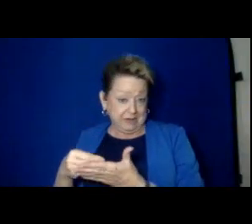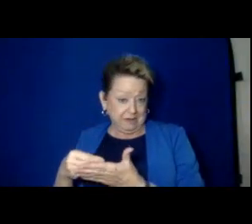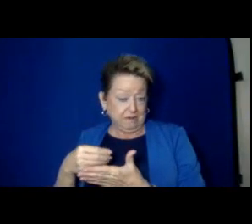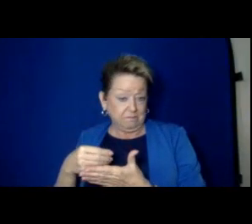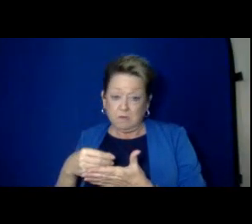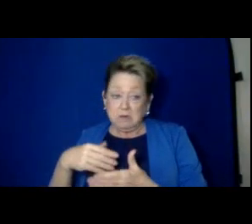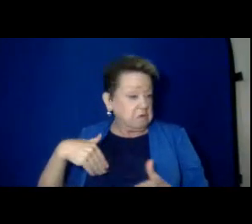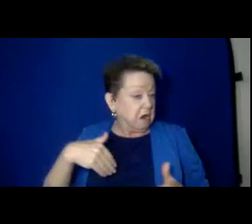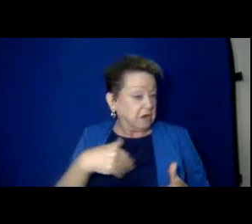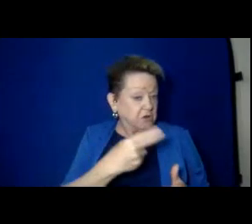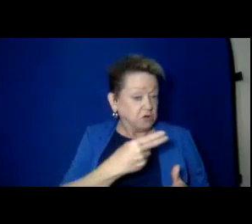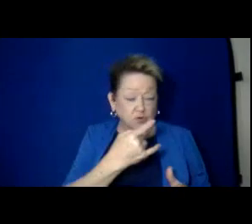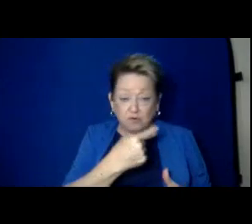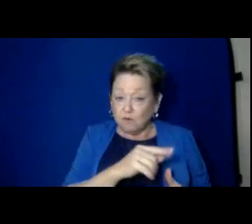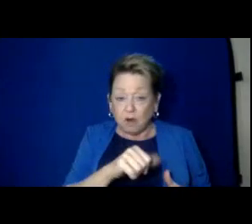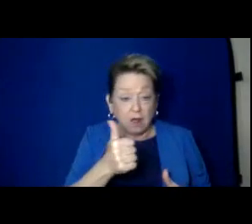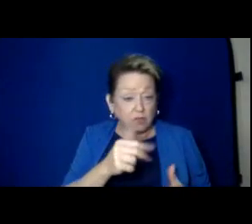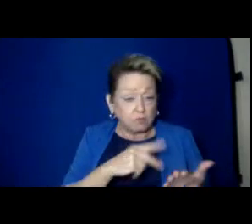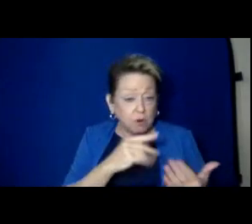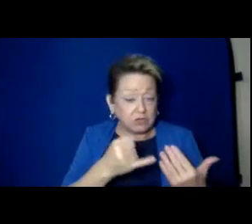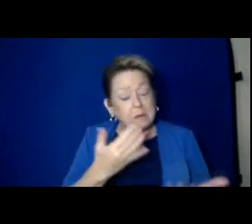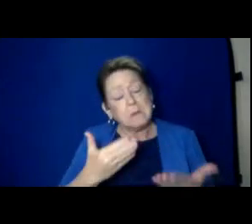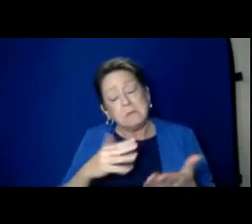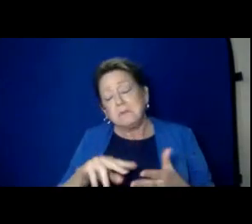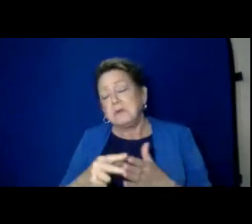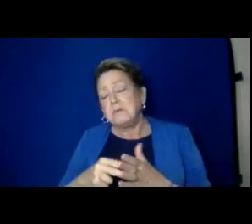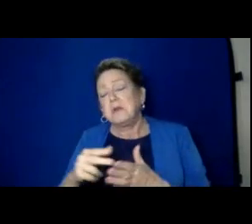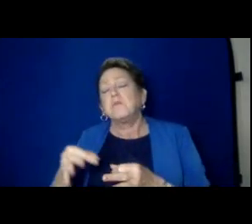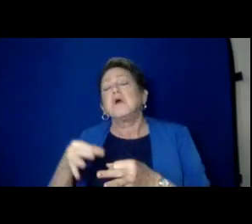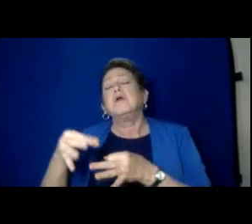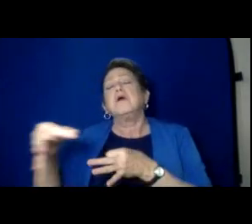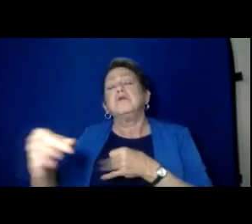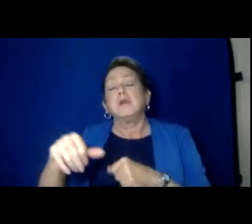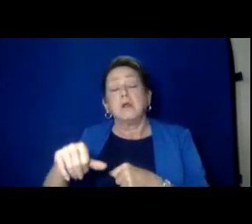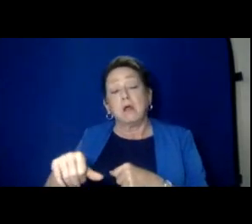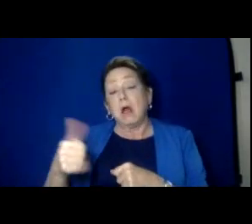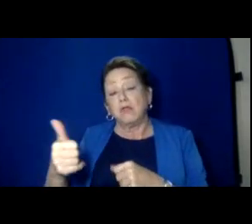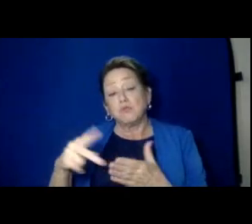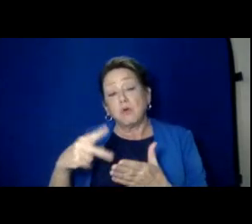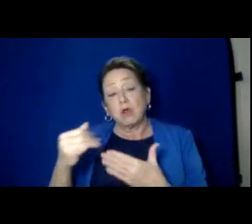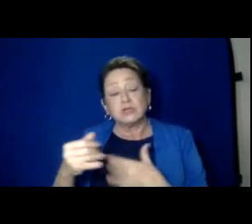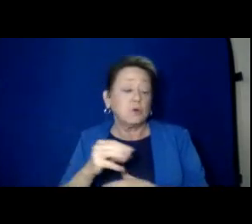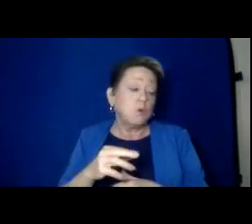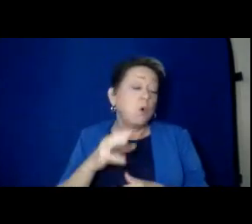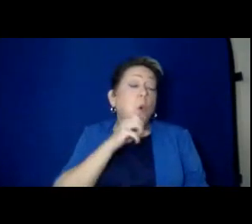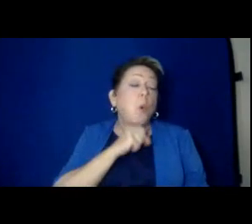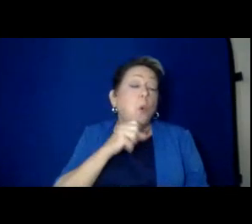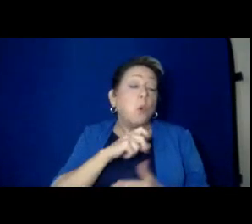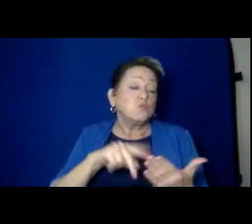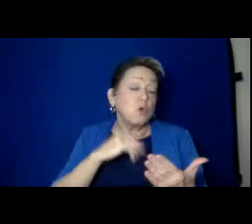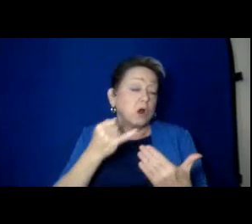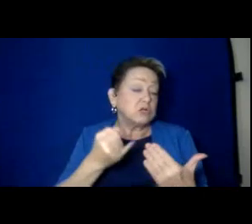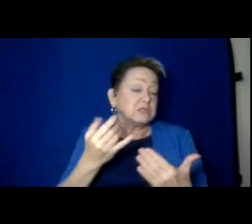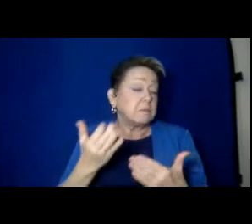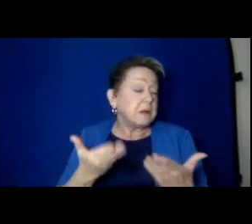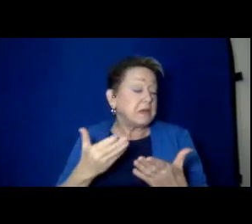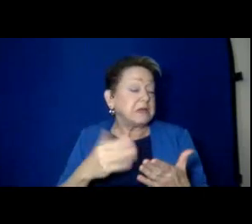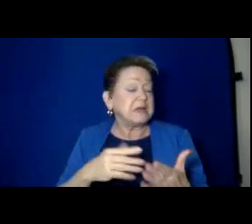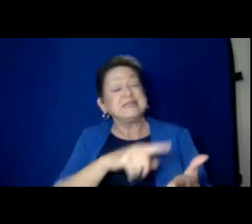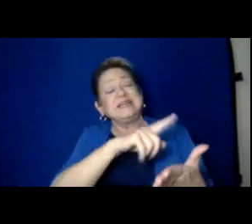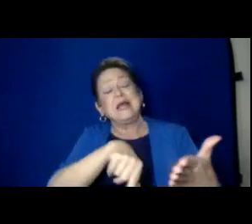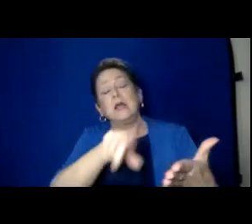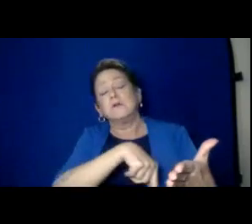might mean pausing other projects, that might mean canceling other older projects, et cetera, to ensure that we can